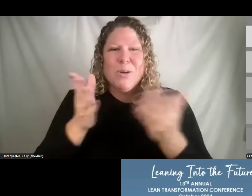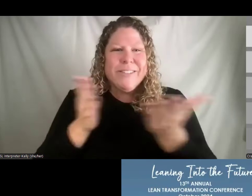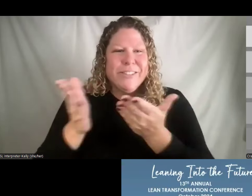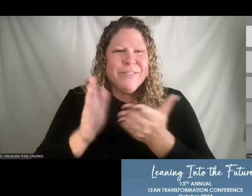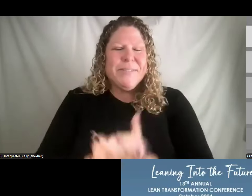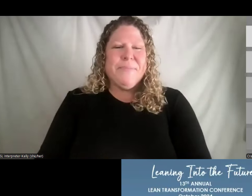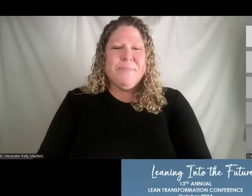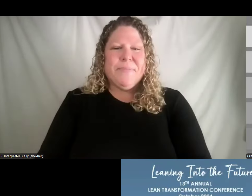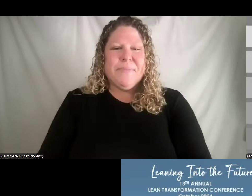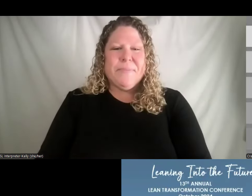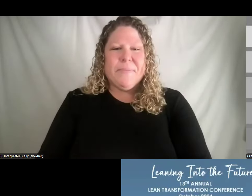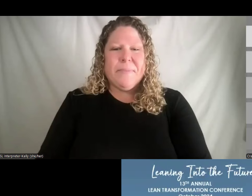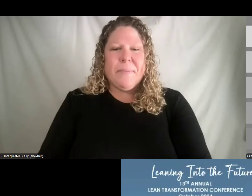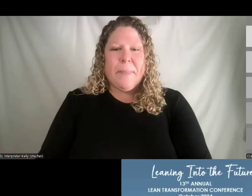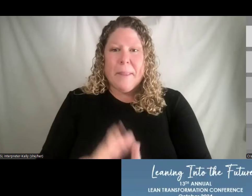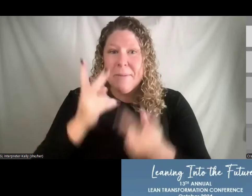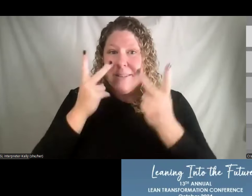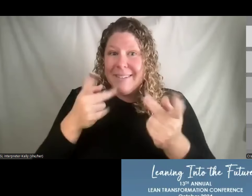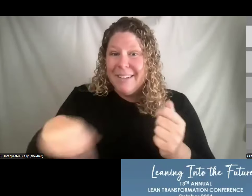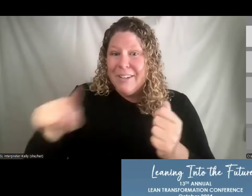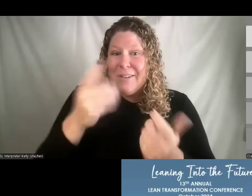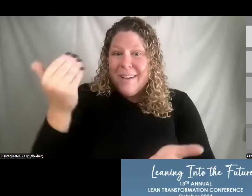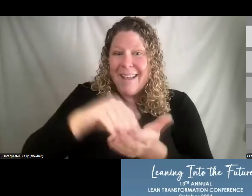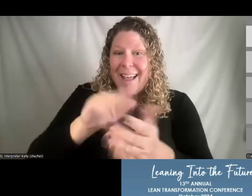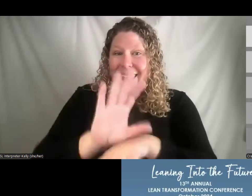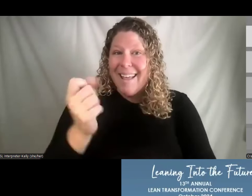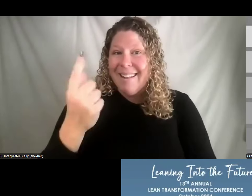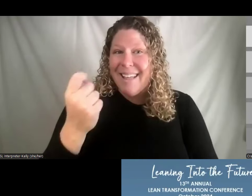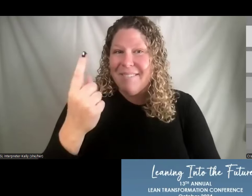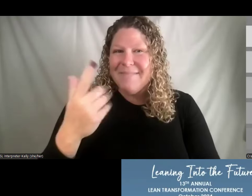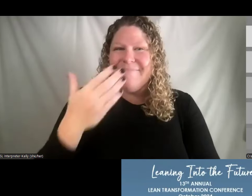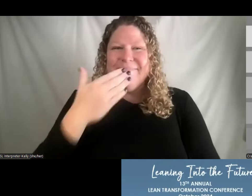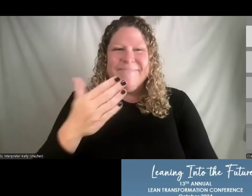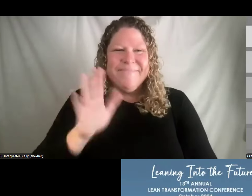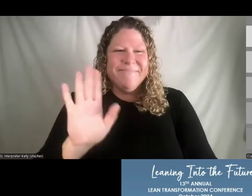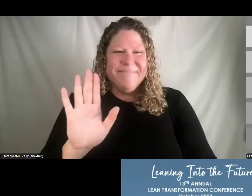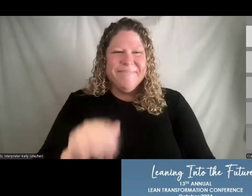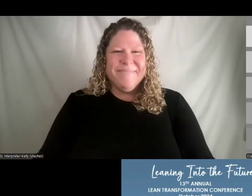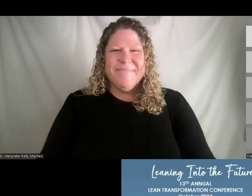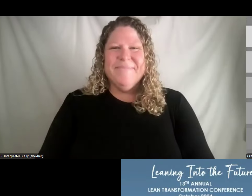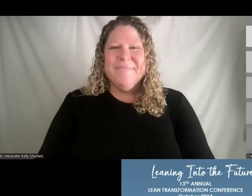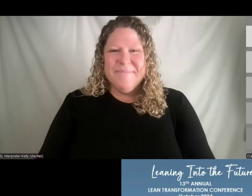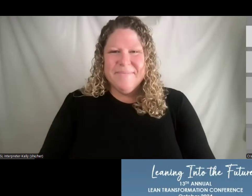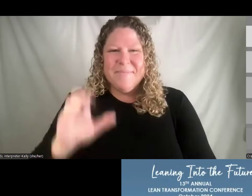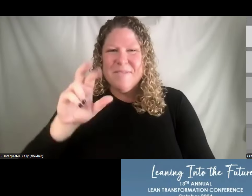And we'll see you back at 11. Thanks.